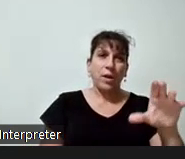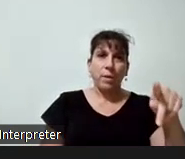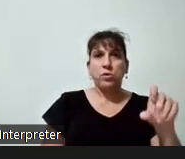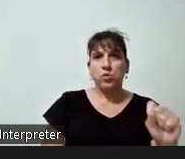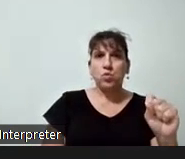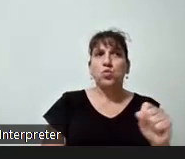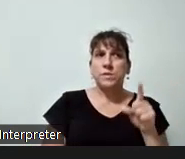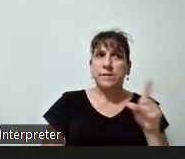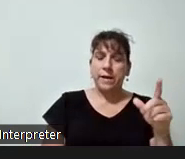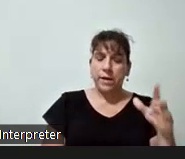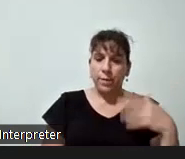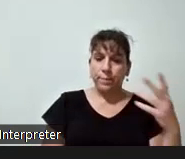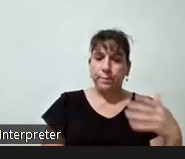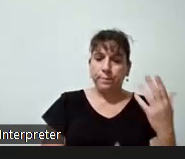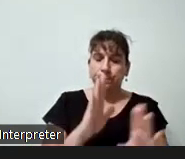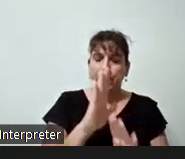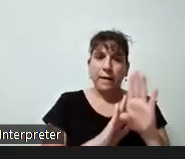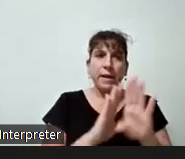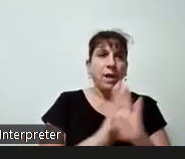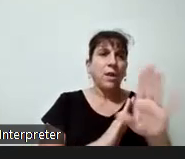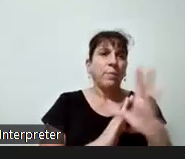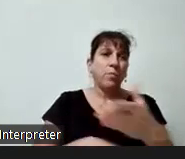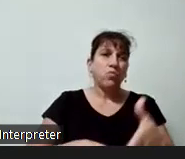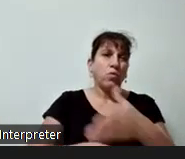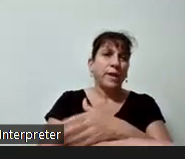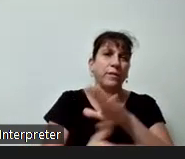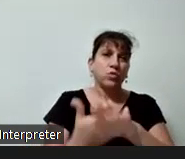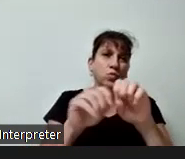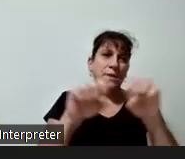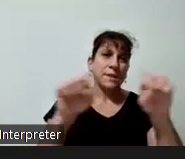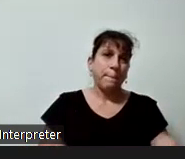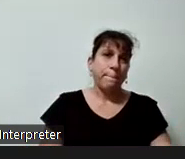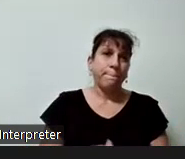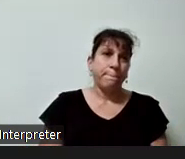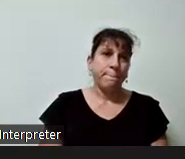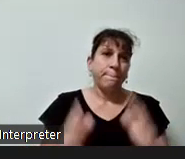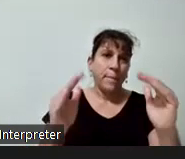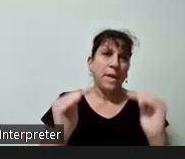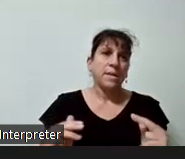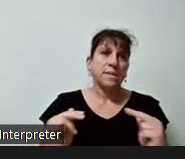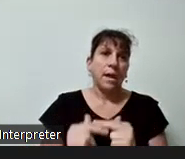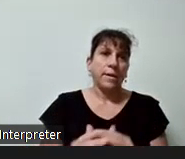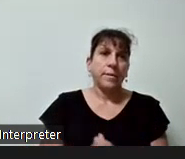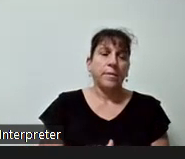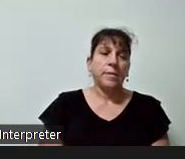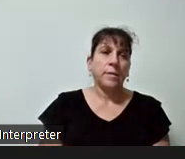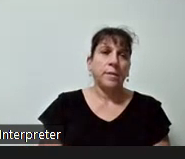has in developing and improving its school system. Next slide.